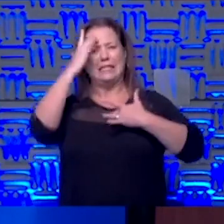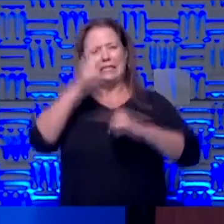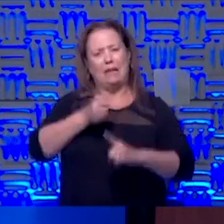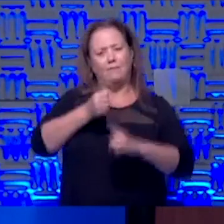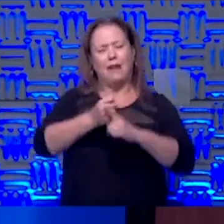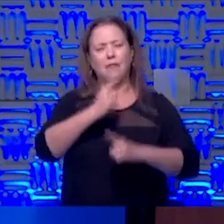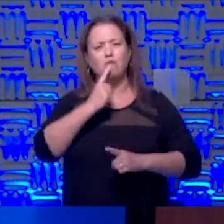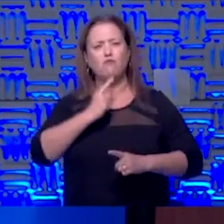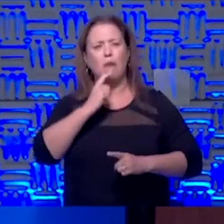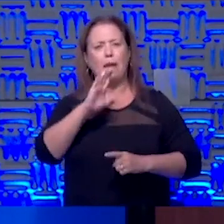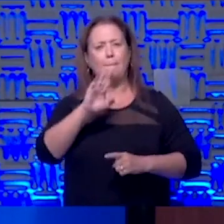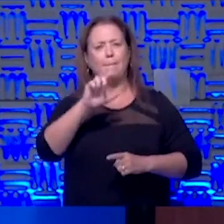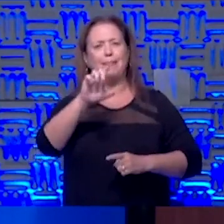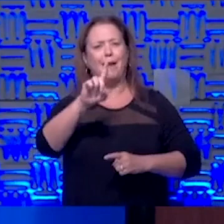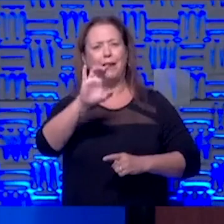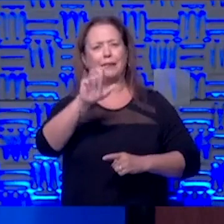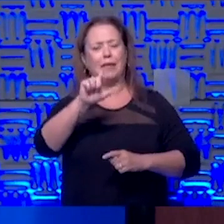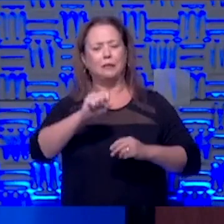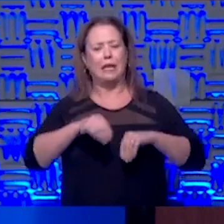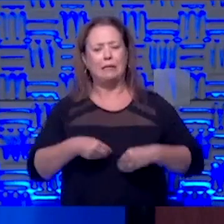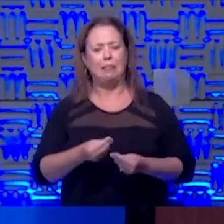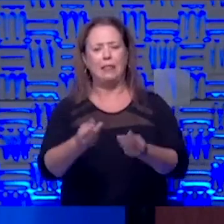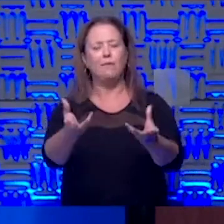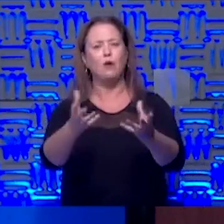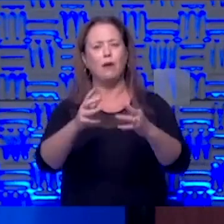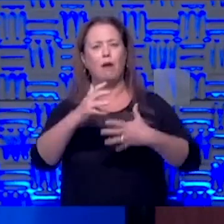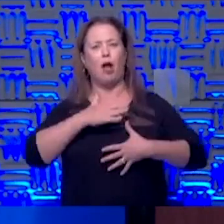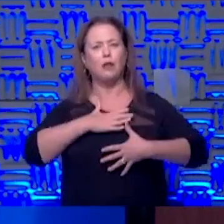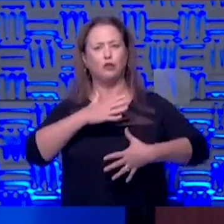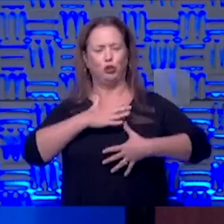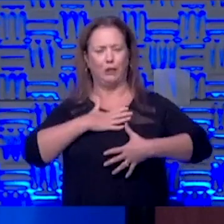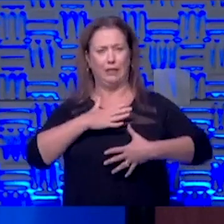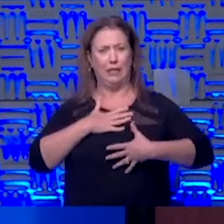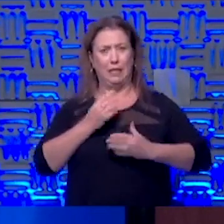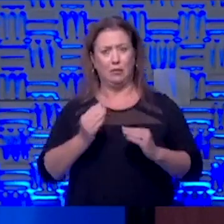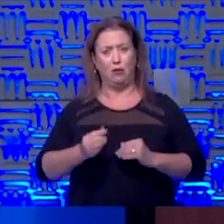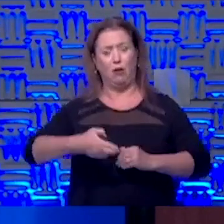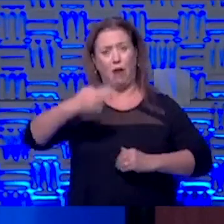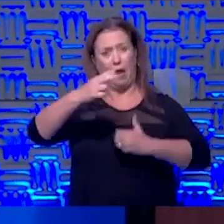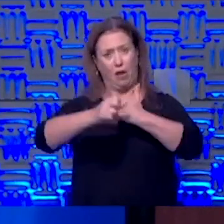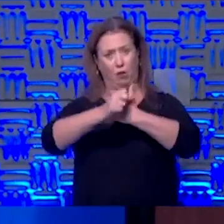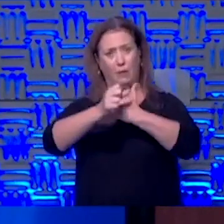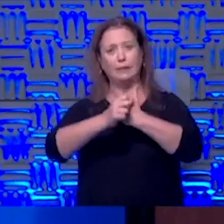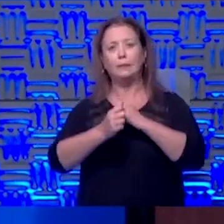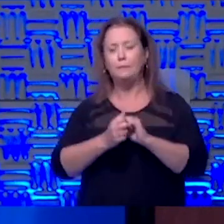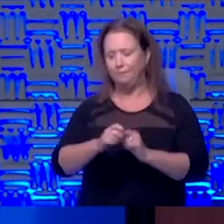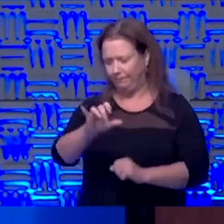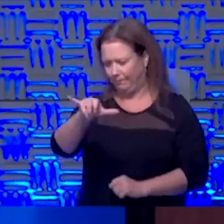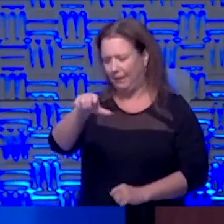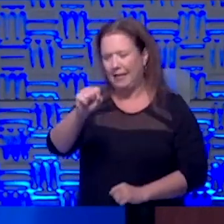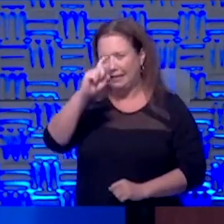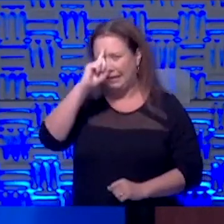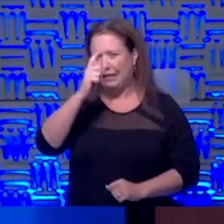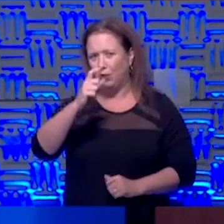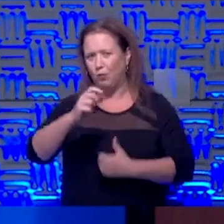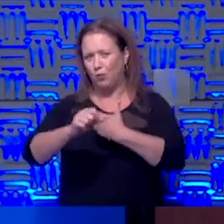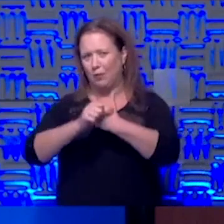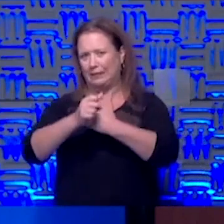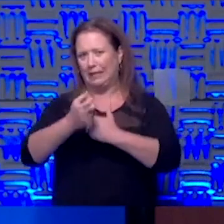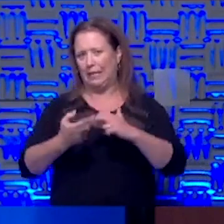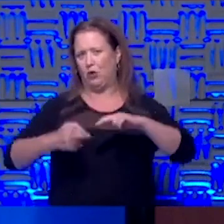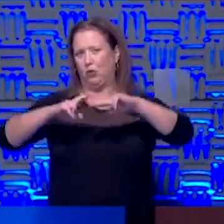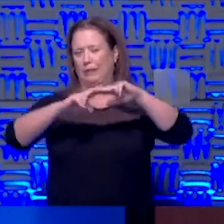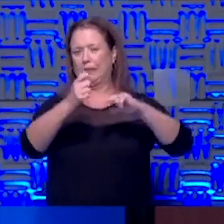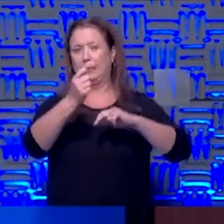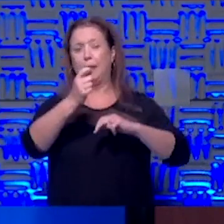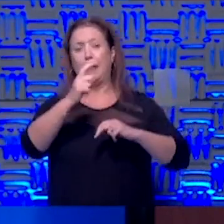blood cells and their ability to deliver oxygen. Is there any greater risk? That's a great question. And I think that will increase your risk a little bit, only because those red cells,